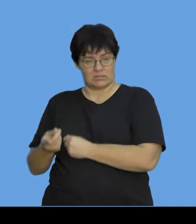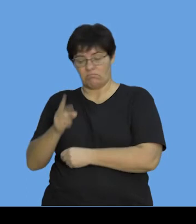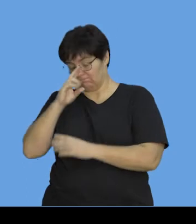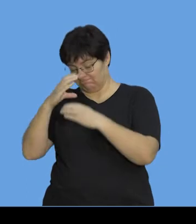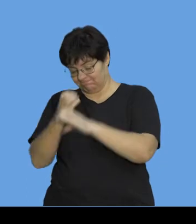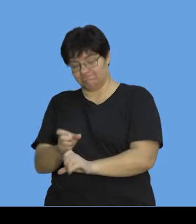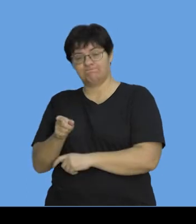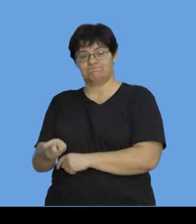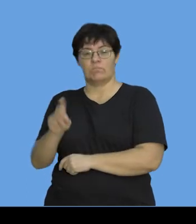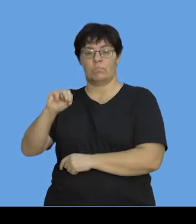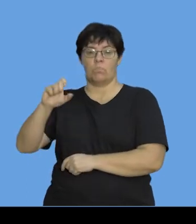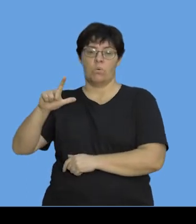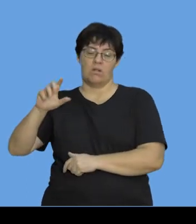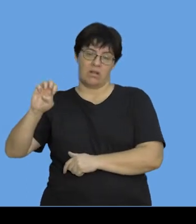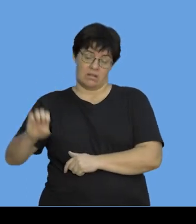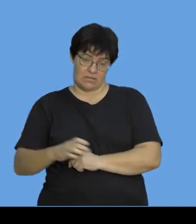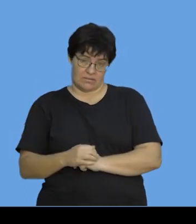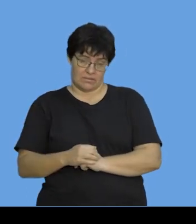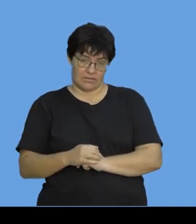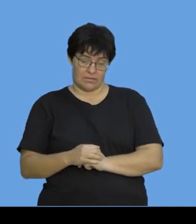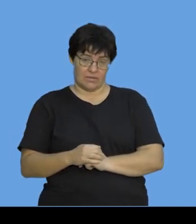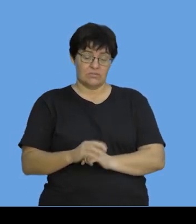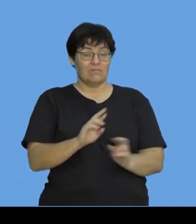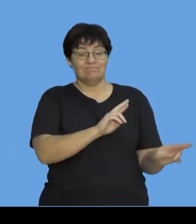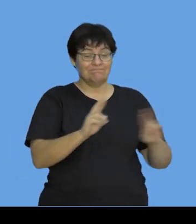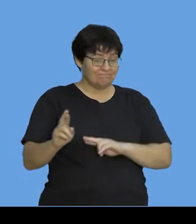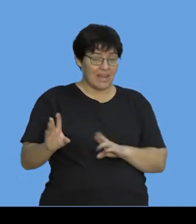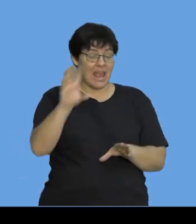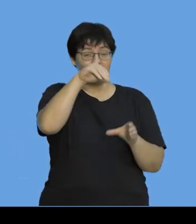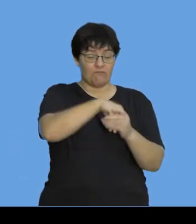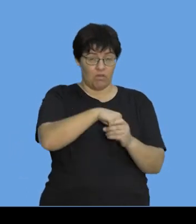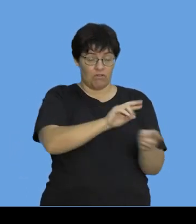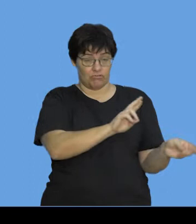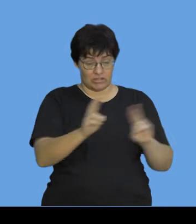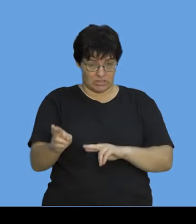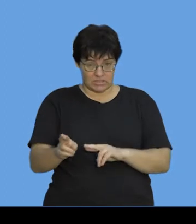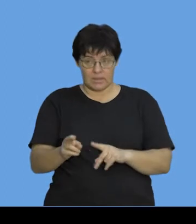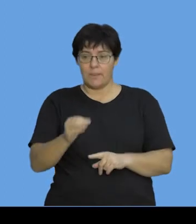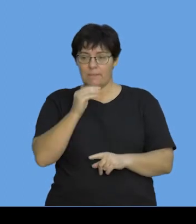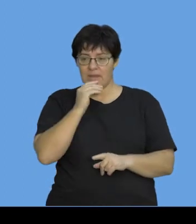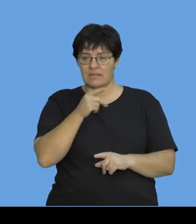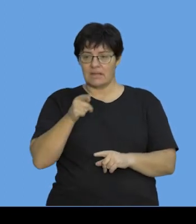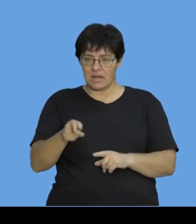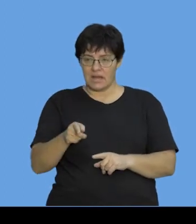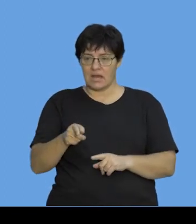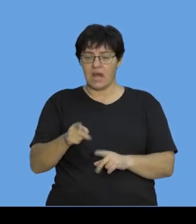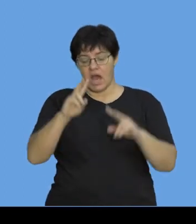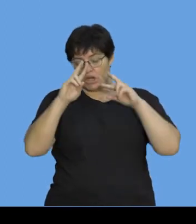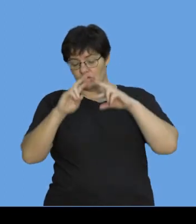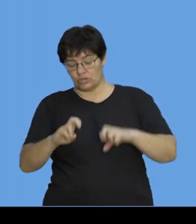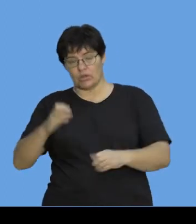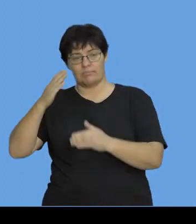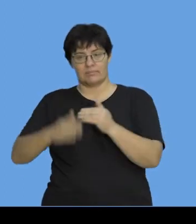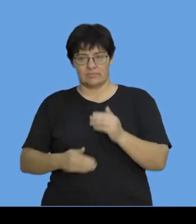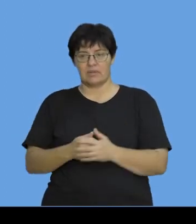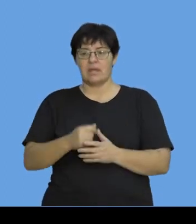mole. So the ratio between all substances that are part of a reaction which has reached completion, that's a very important term, is